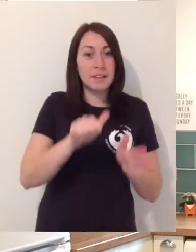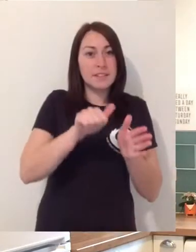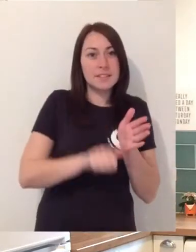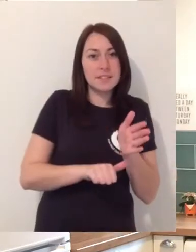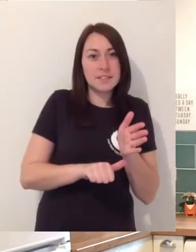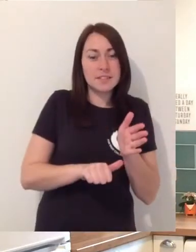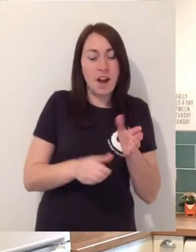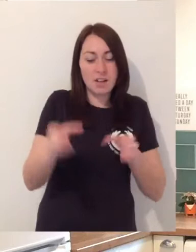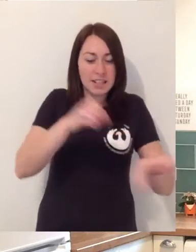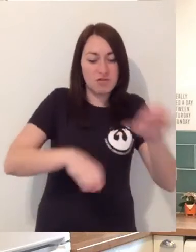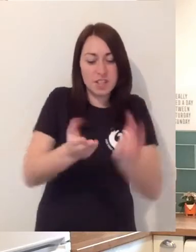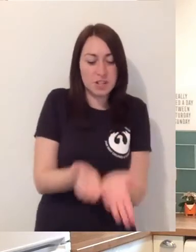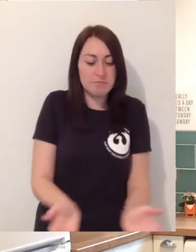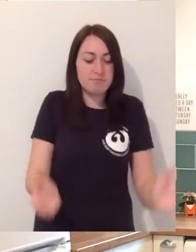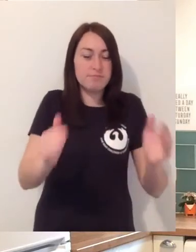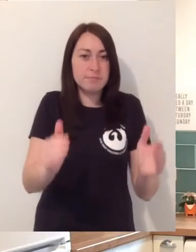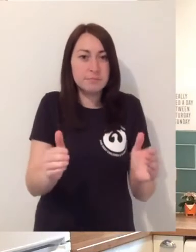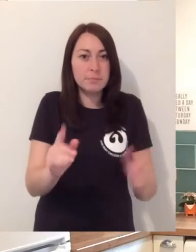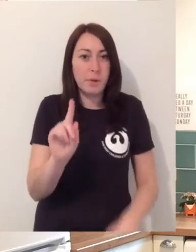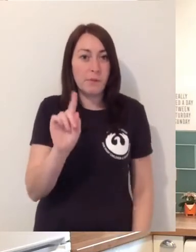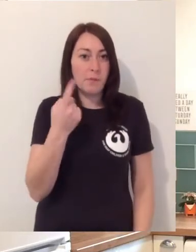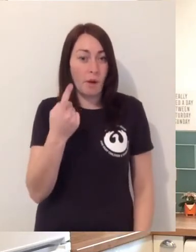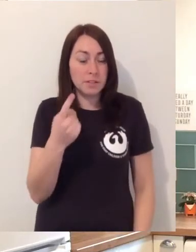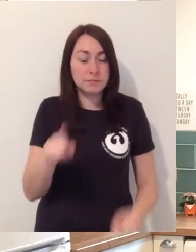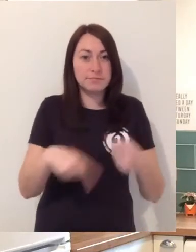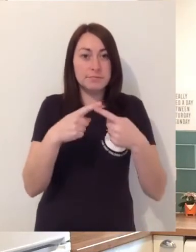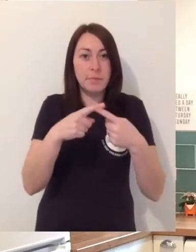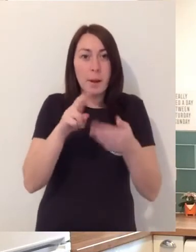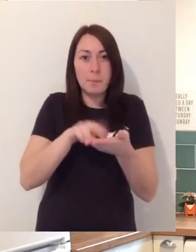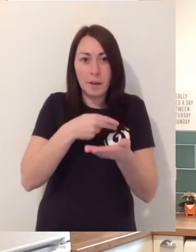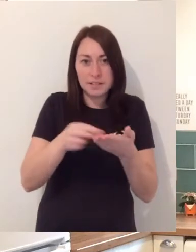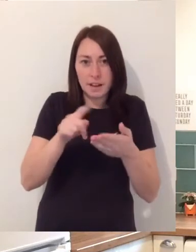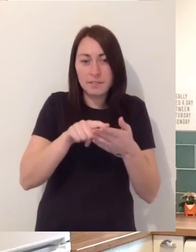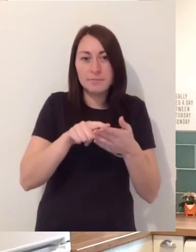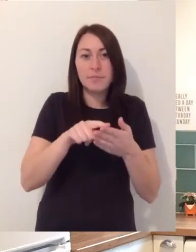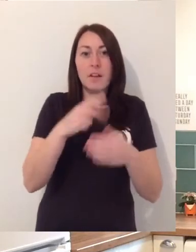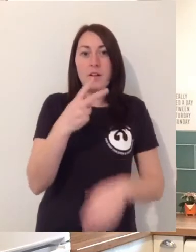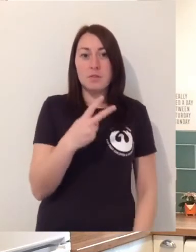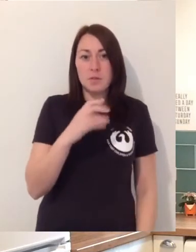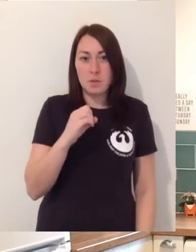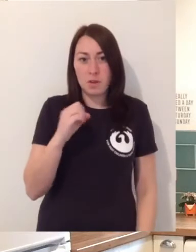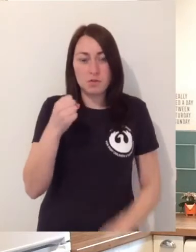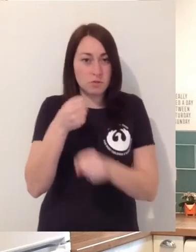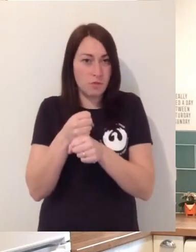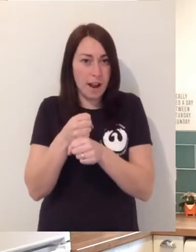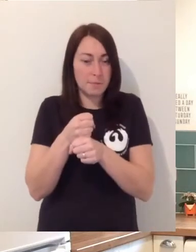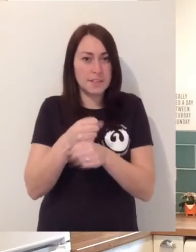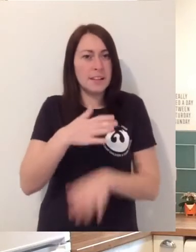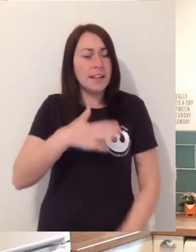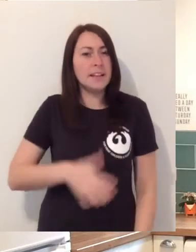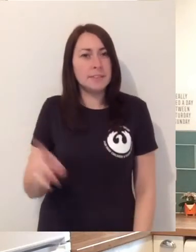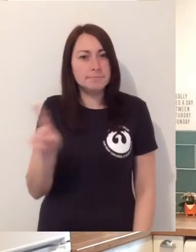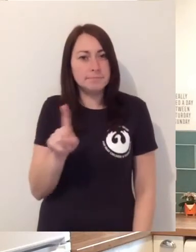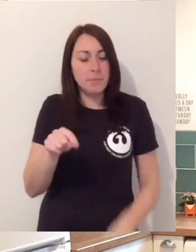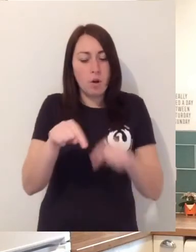We're going to start by putting some of our ingredients into our bowl. The first thing is butter, which we'll need 200 grams. So this really needs